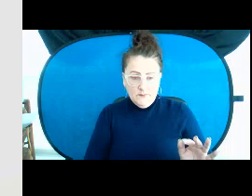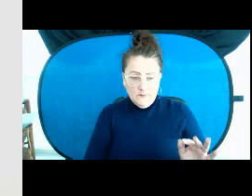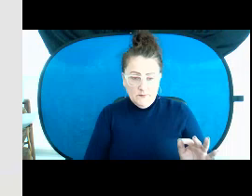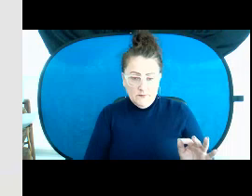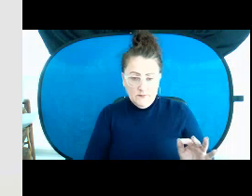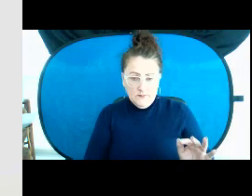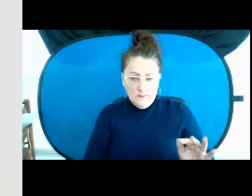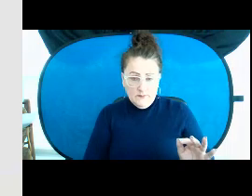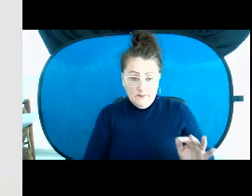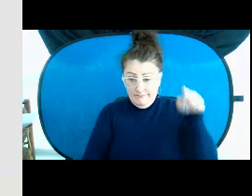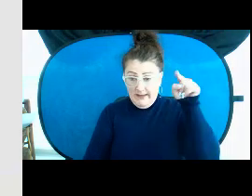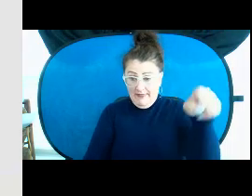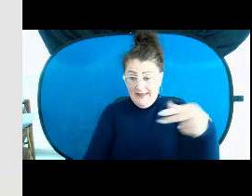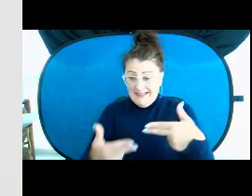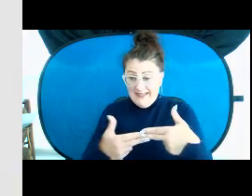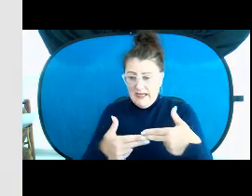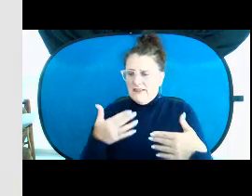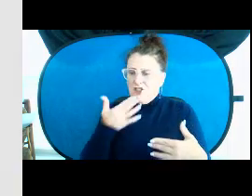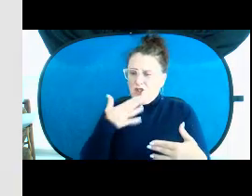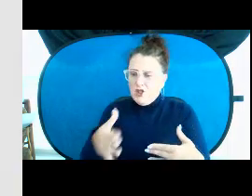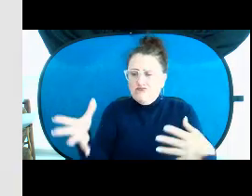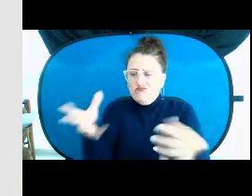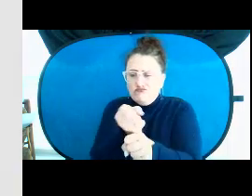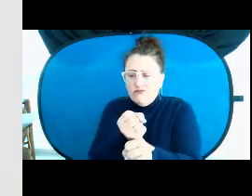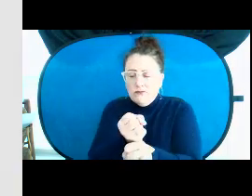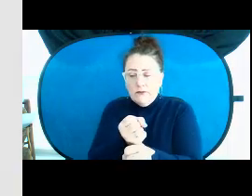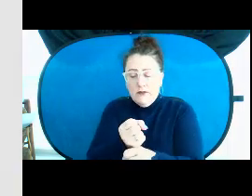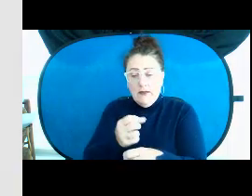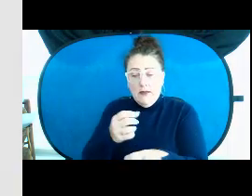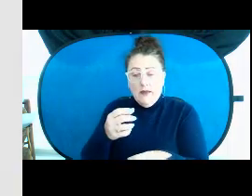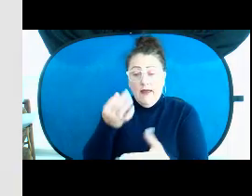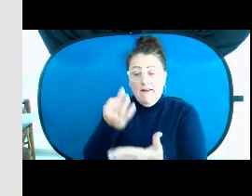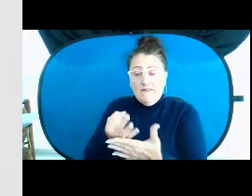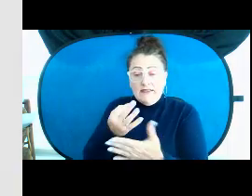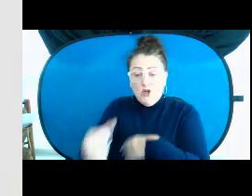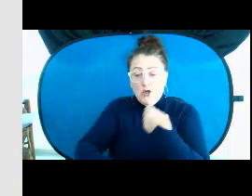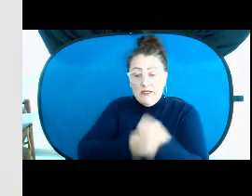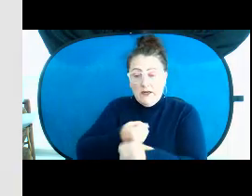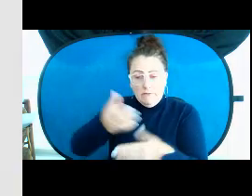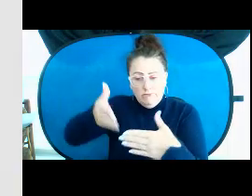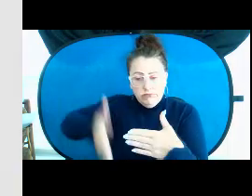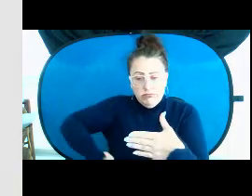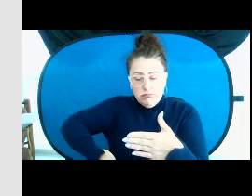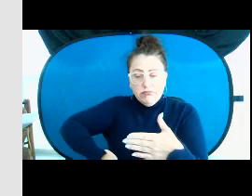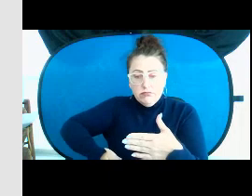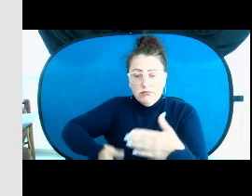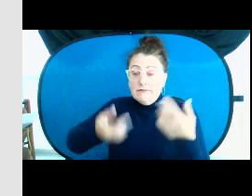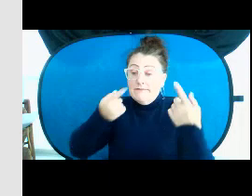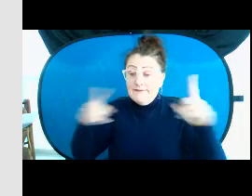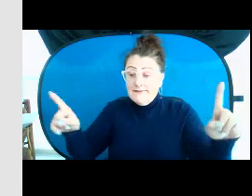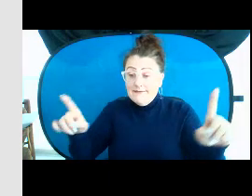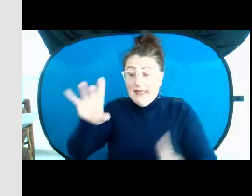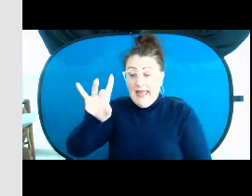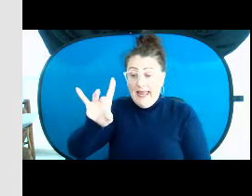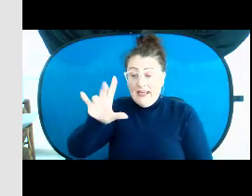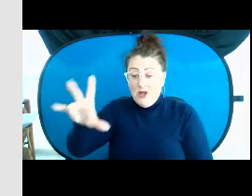This slide gives you a good snapshot of how we ended the fiscal year 2024-25. We achieved 83%